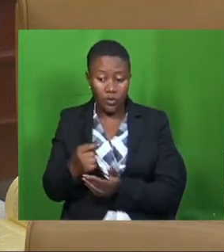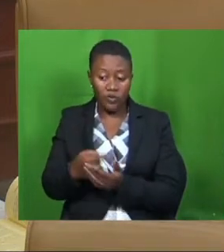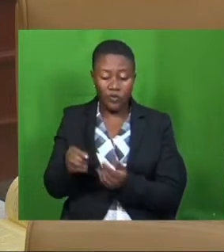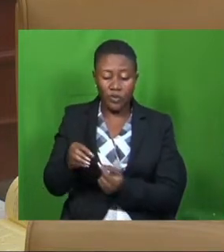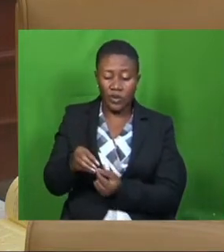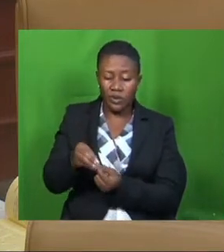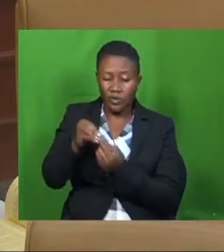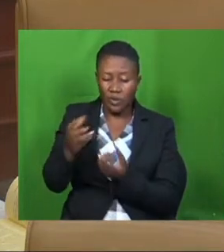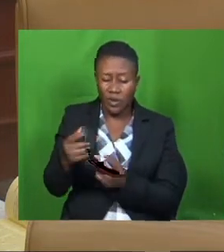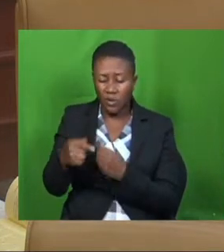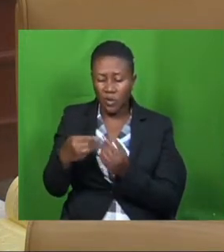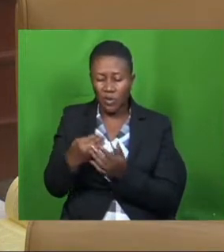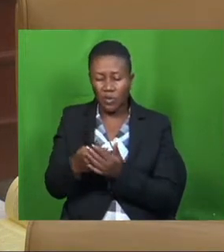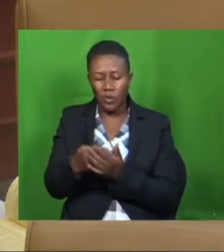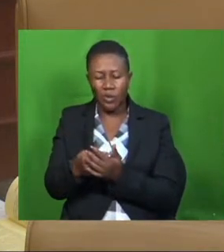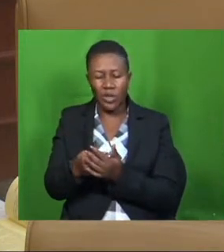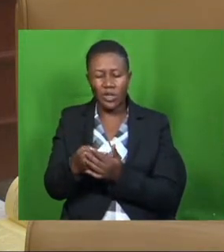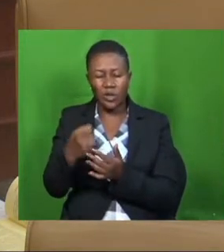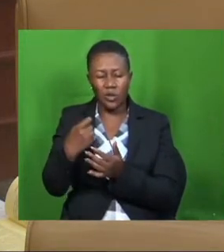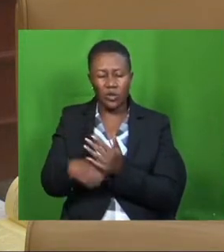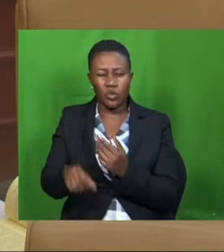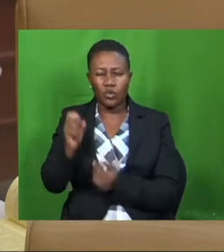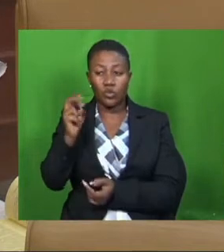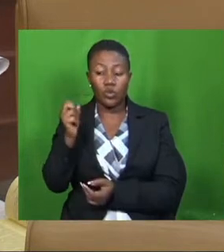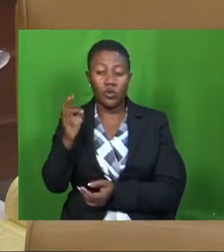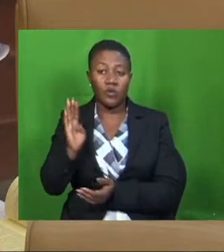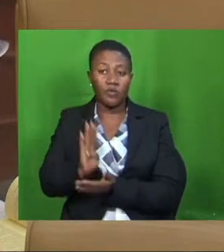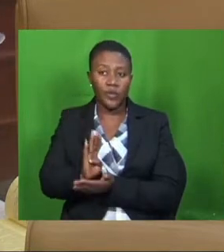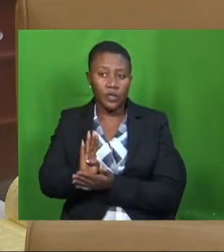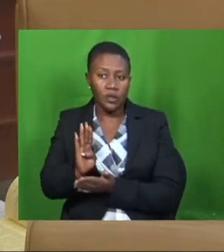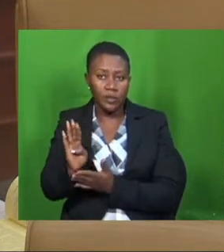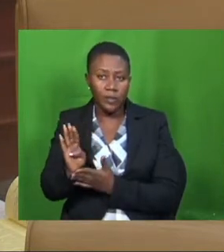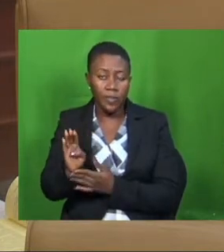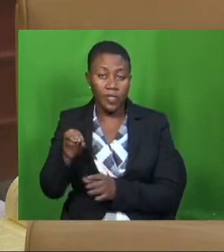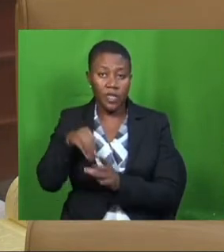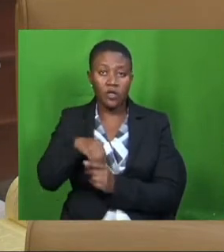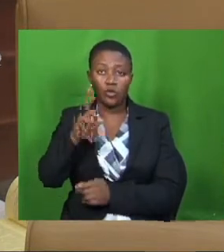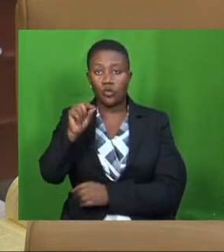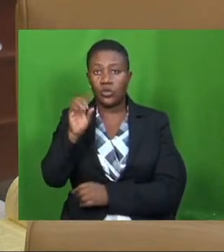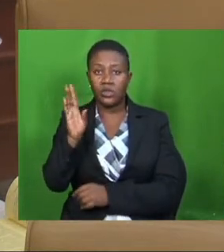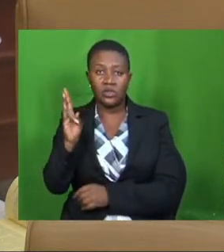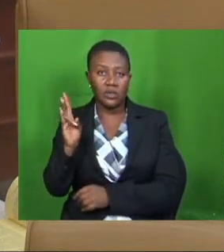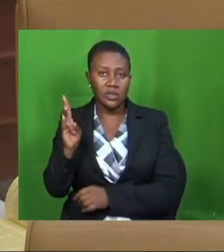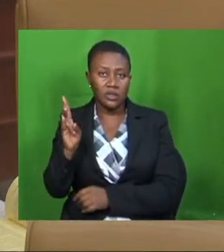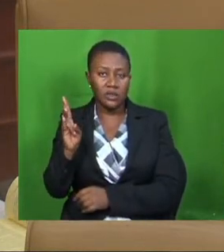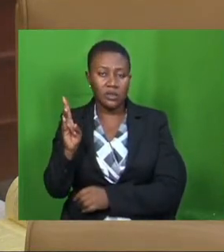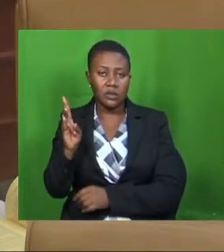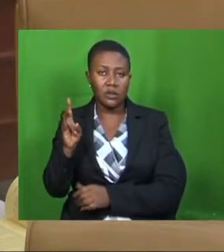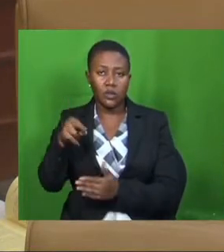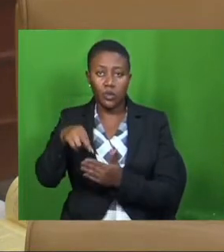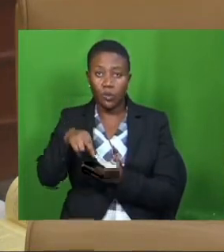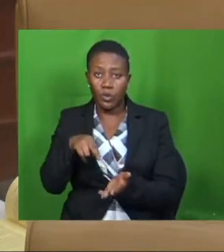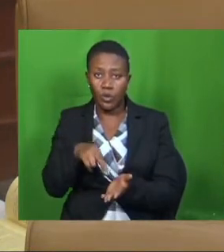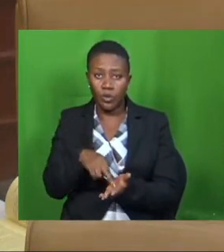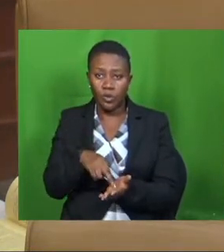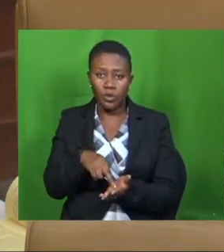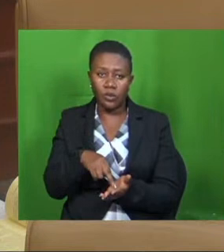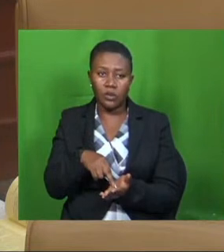and other statutory institutions for the year ended 31st